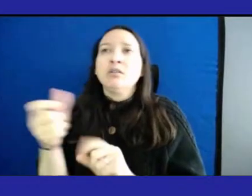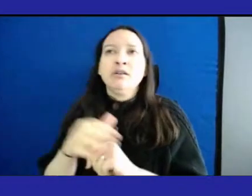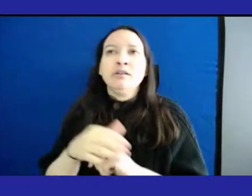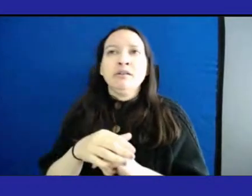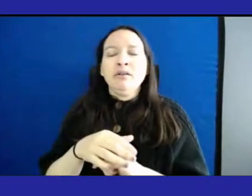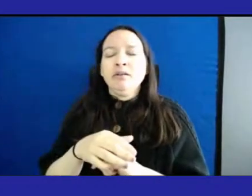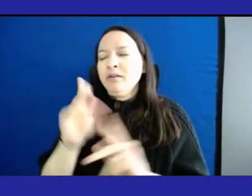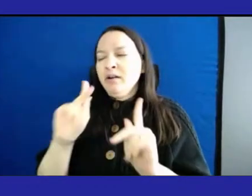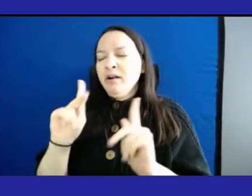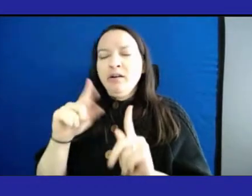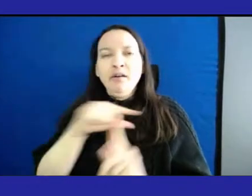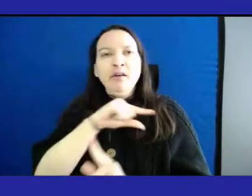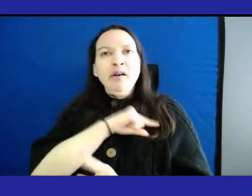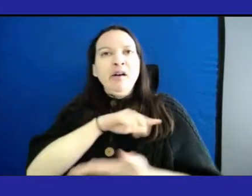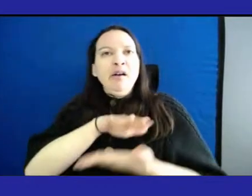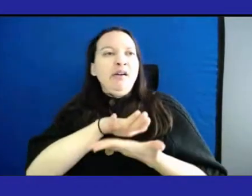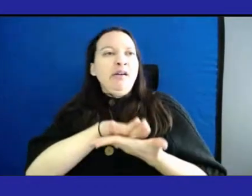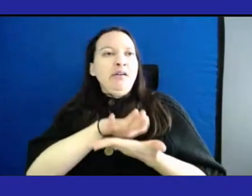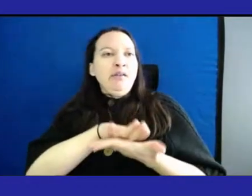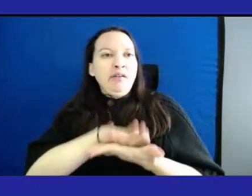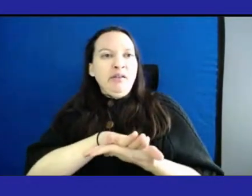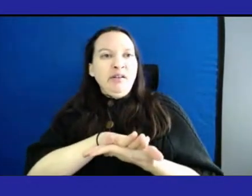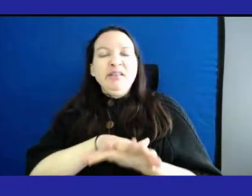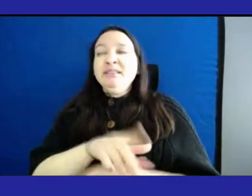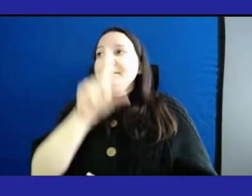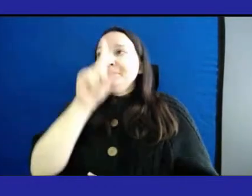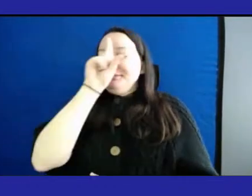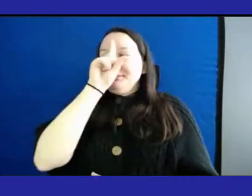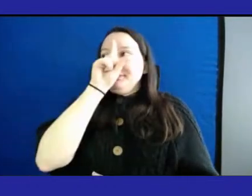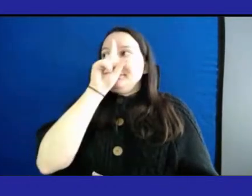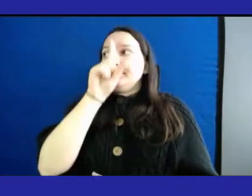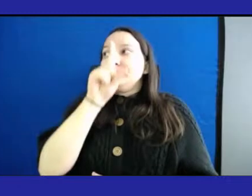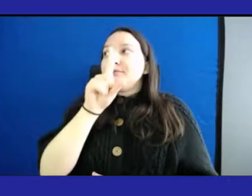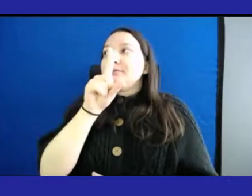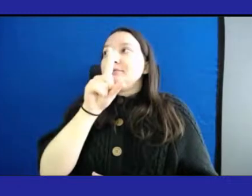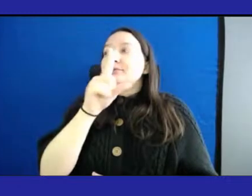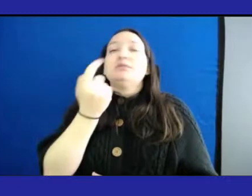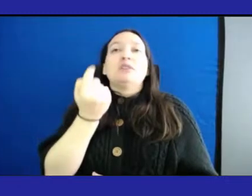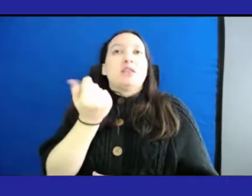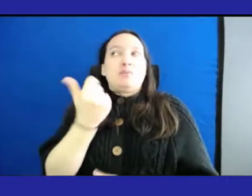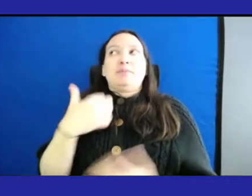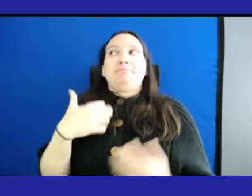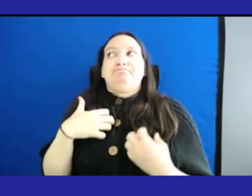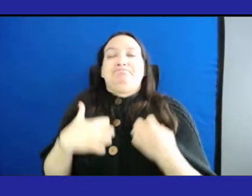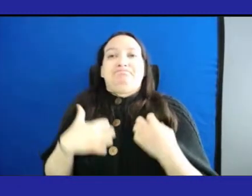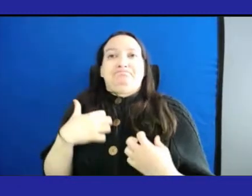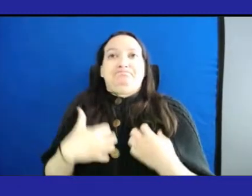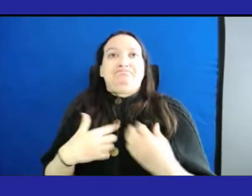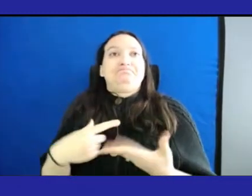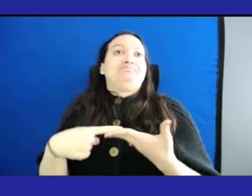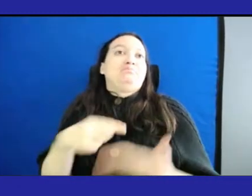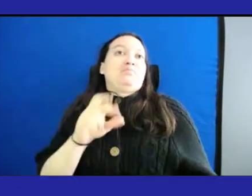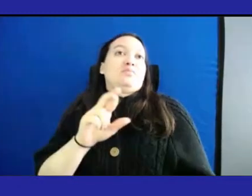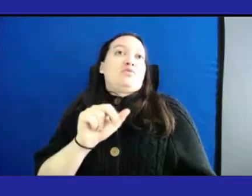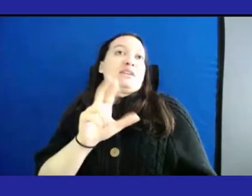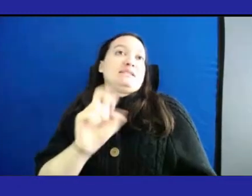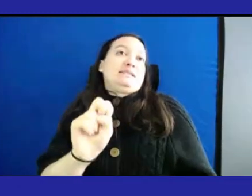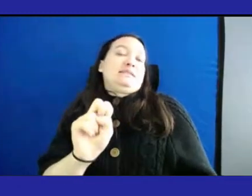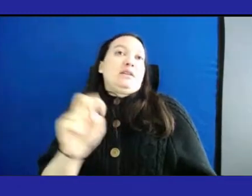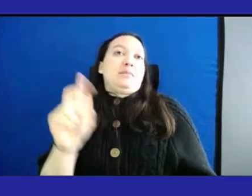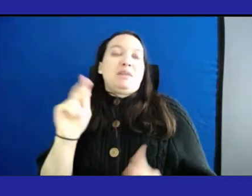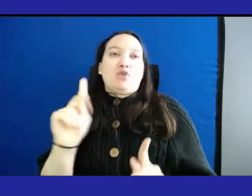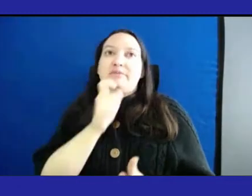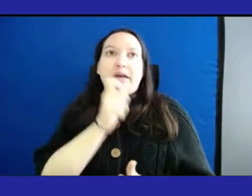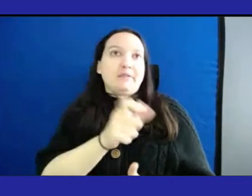Quality Academy. So. And I think there's a modicum of discomfort when talking about race. People aren't